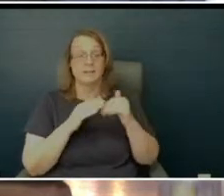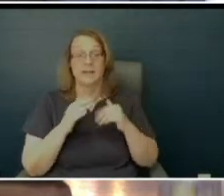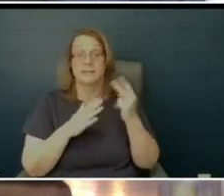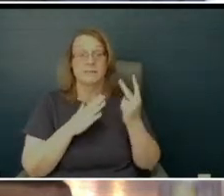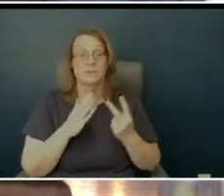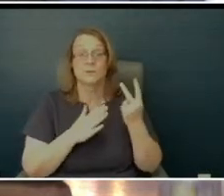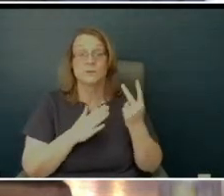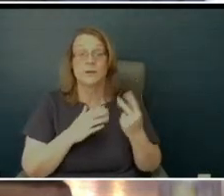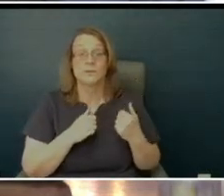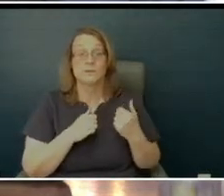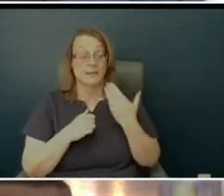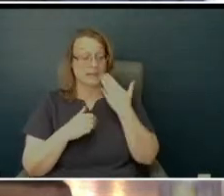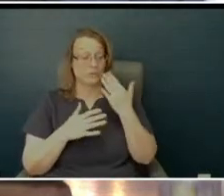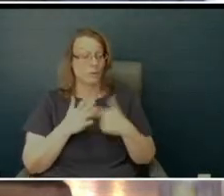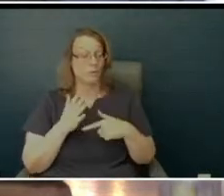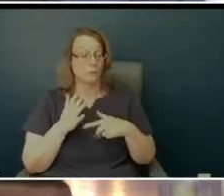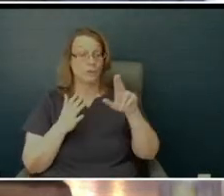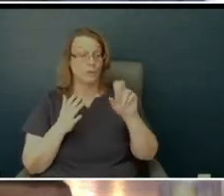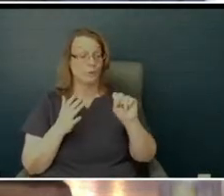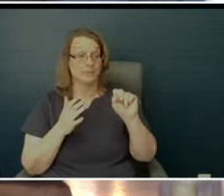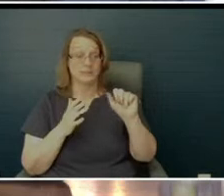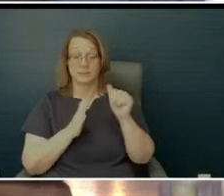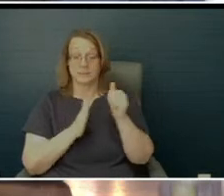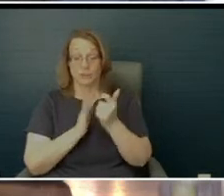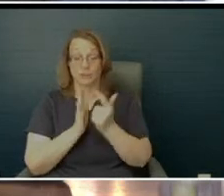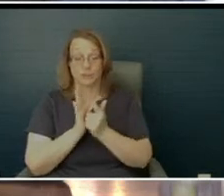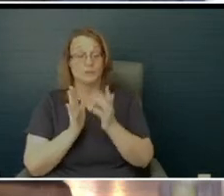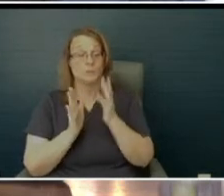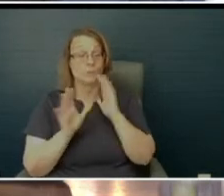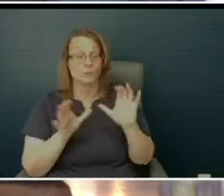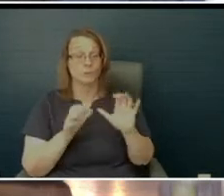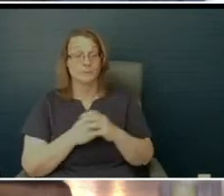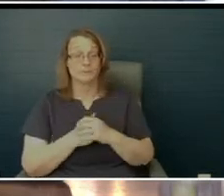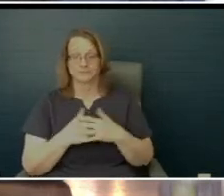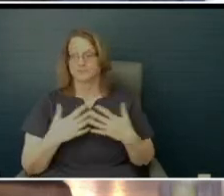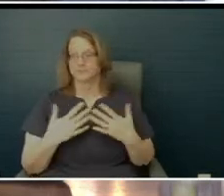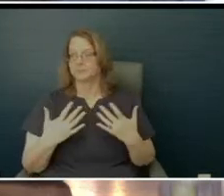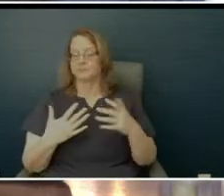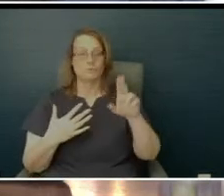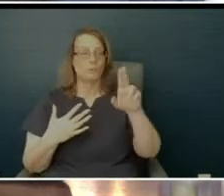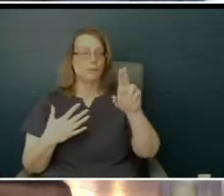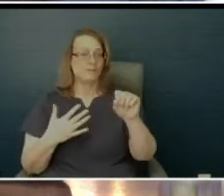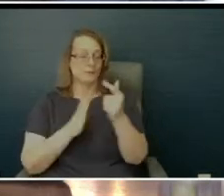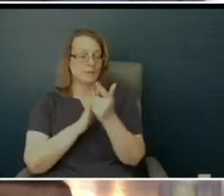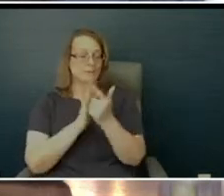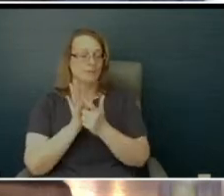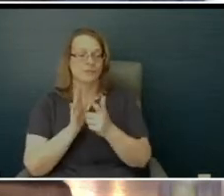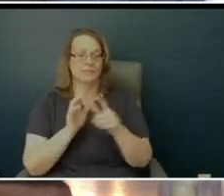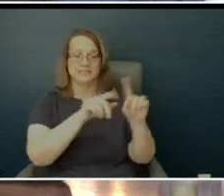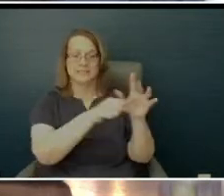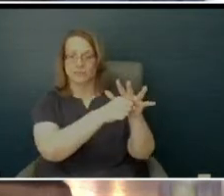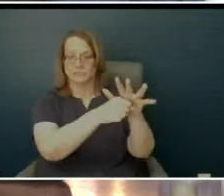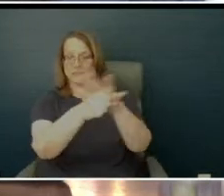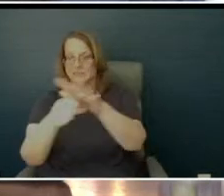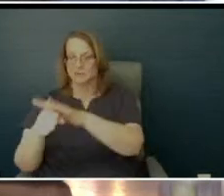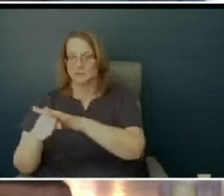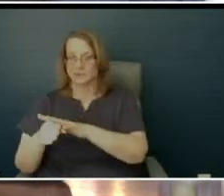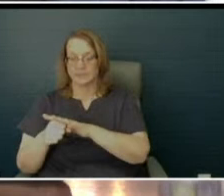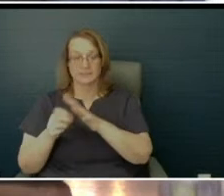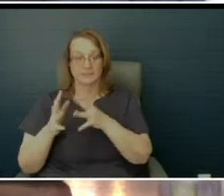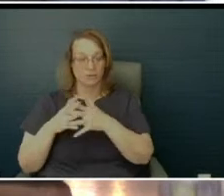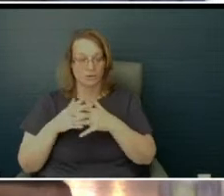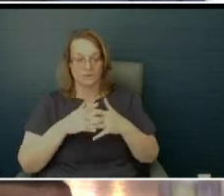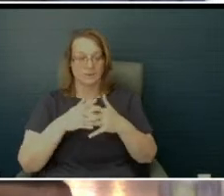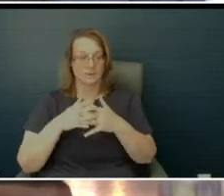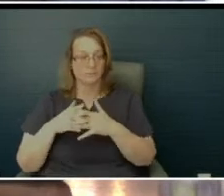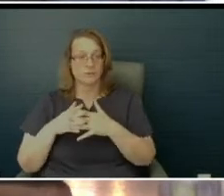do. We have U.S. attorneys in districts across the country, and my guess would be that